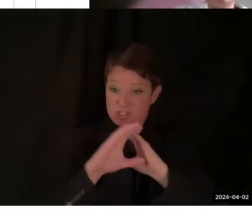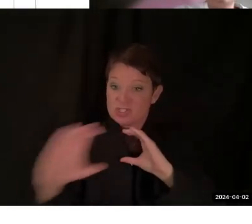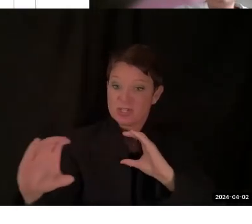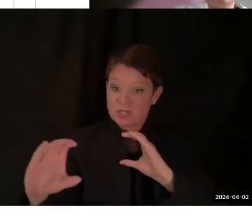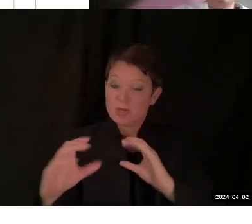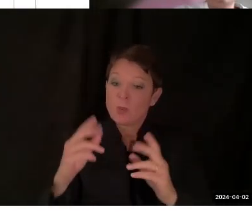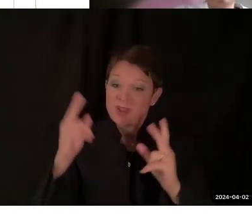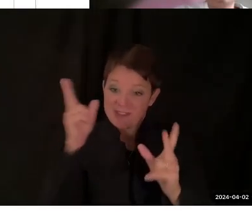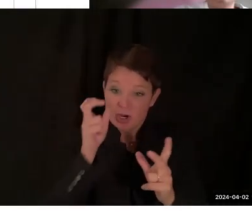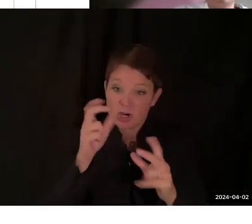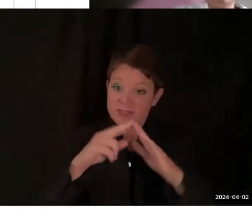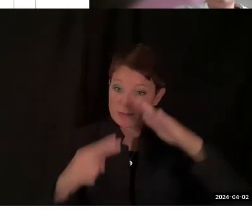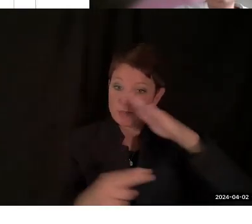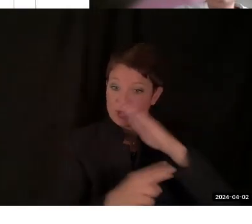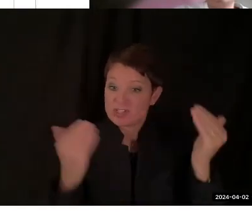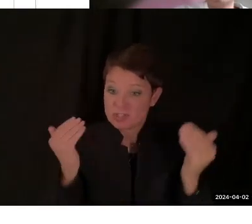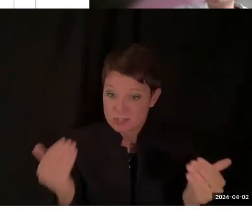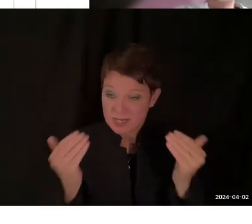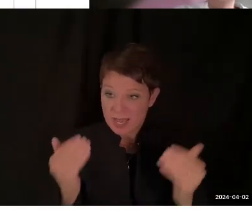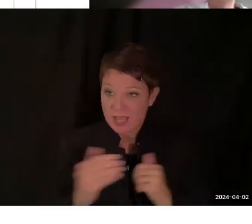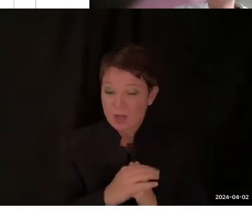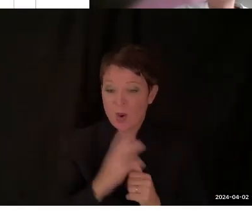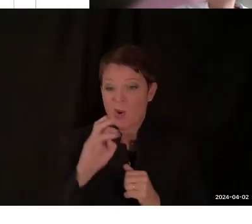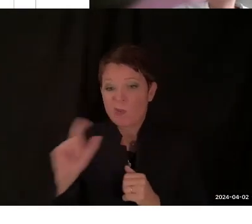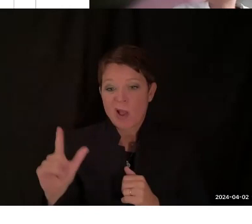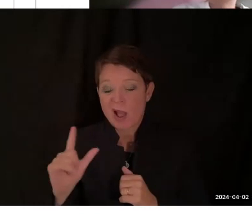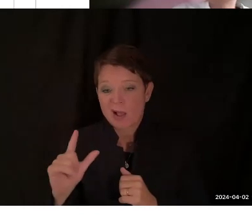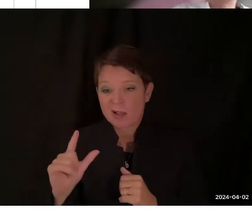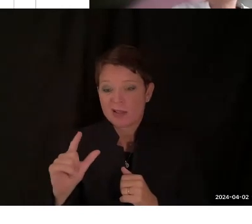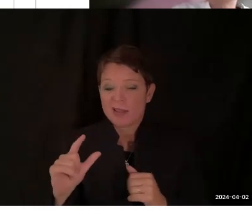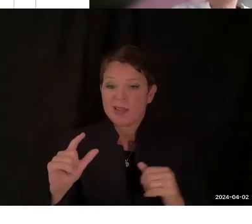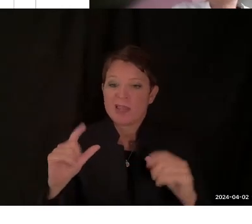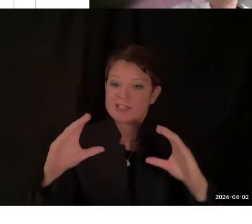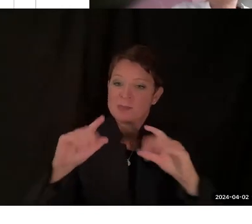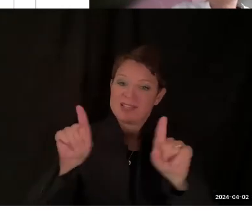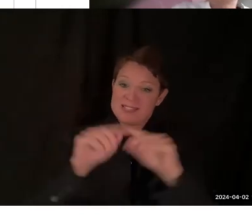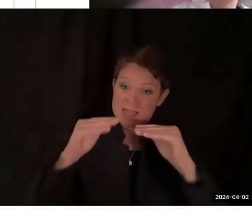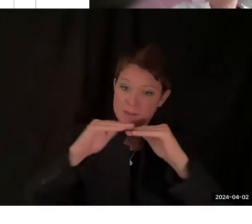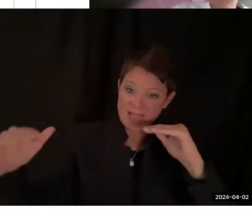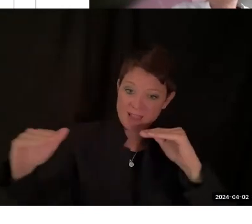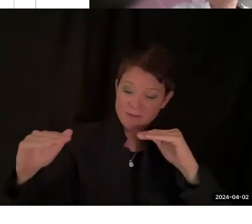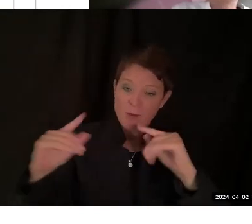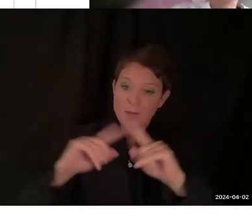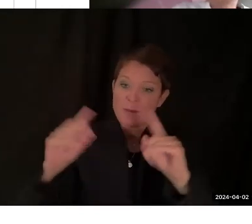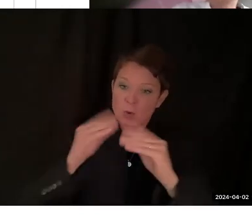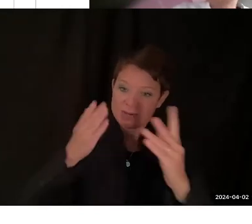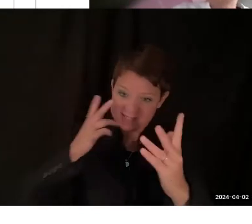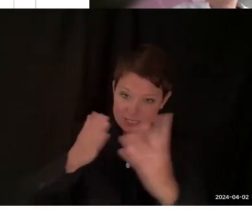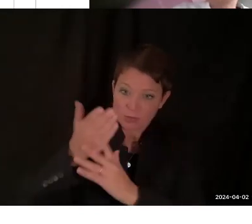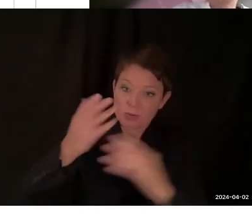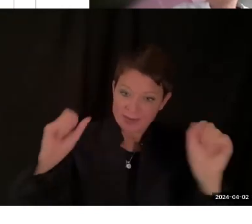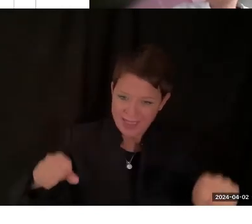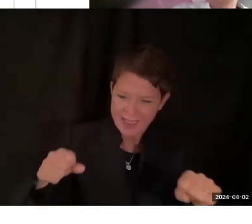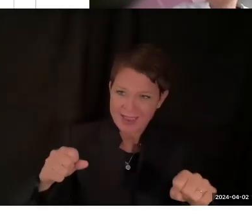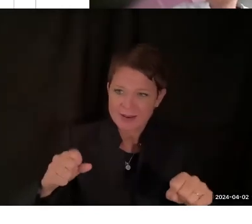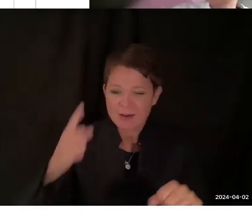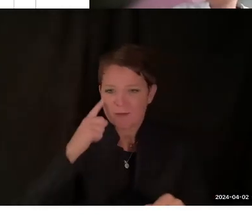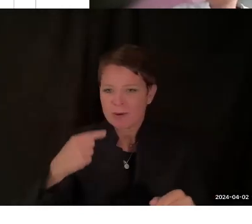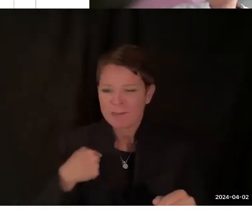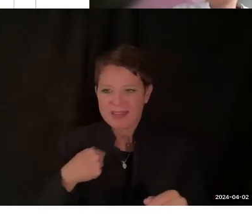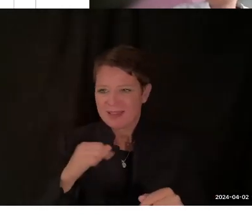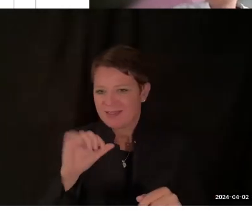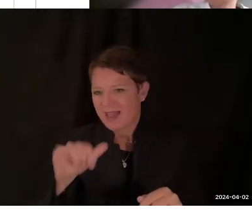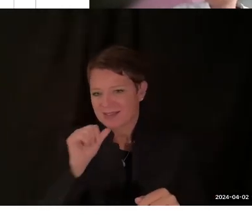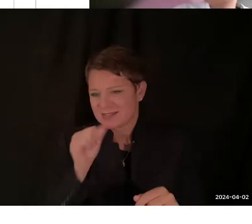the bridge today, and well, it's going to be no lower than it is, but it'll be more transparent. And I mean, to me, that